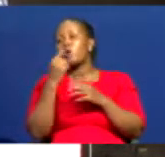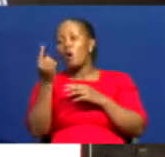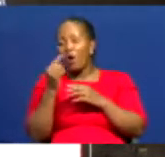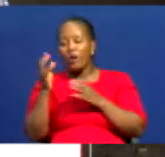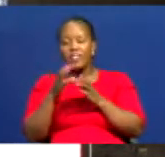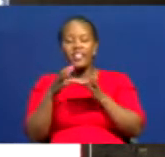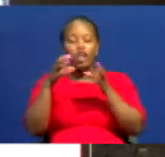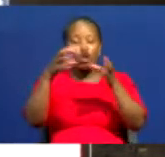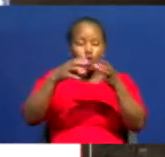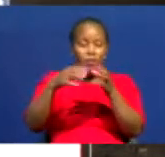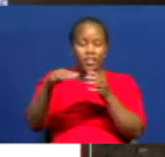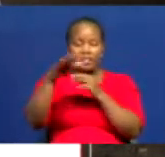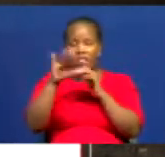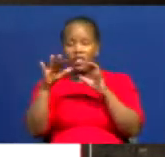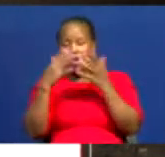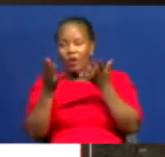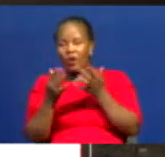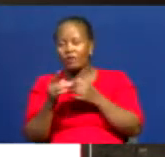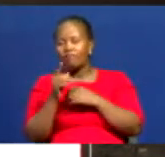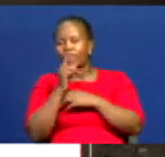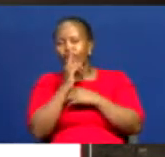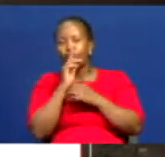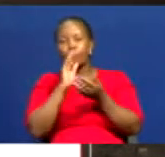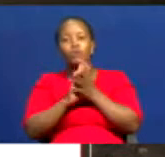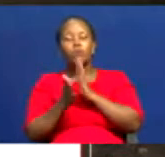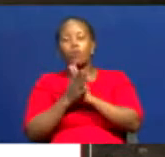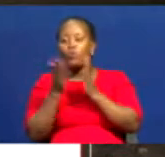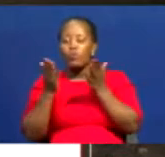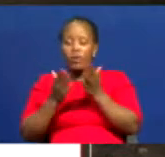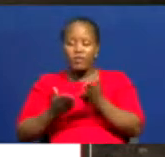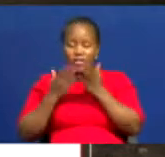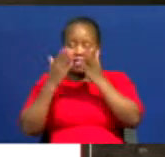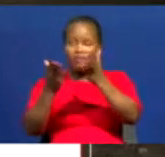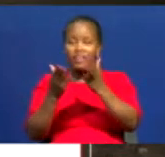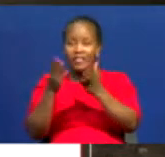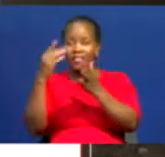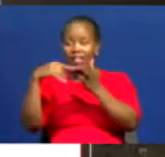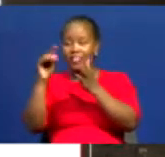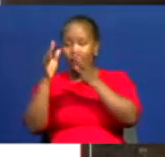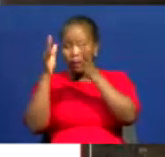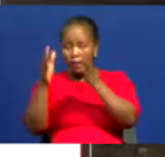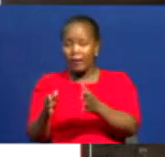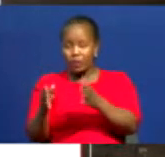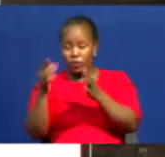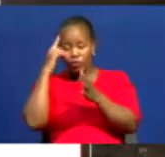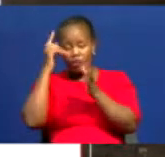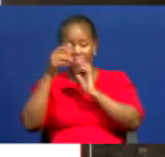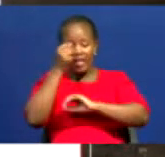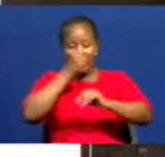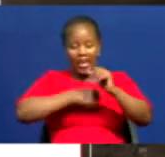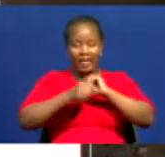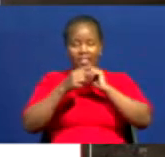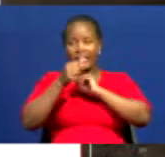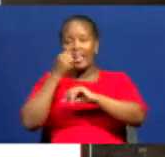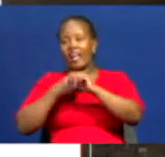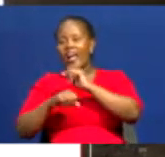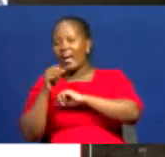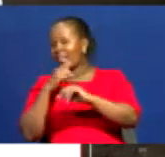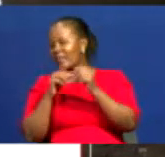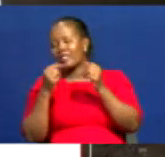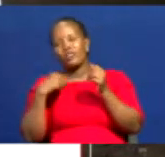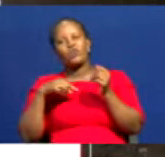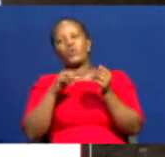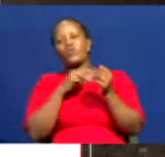here or in our hearts without delivering to the right persons for the right action, I think we will have